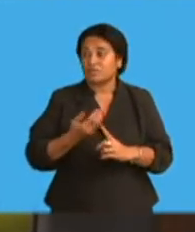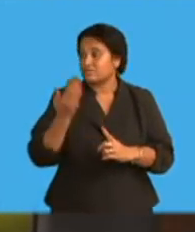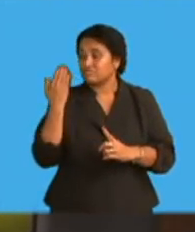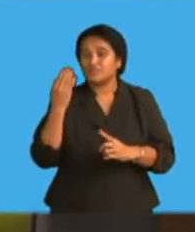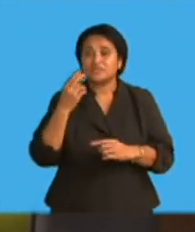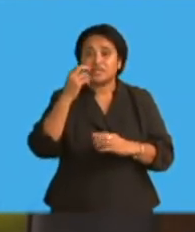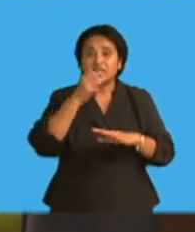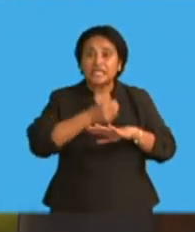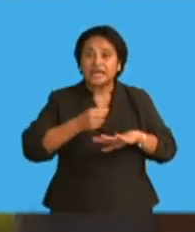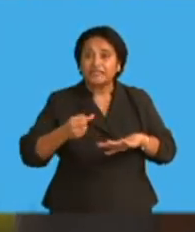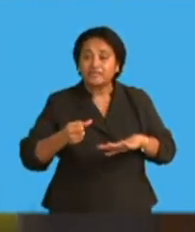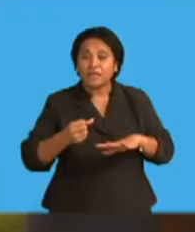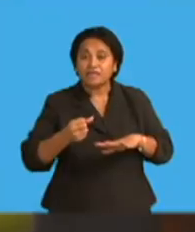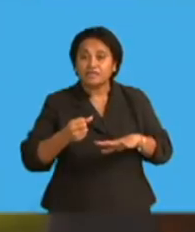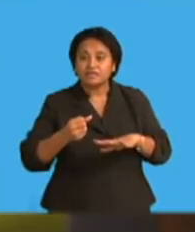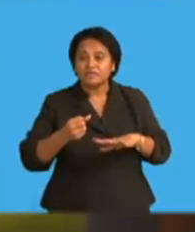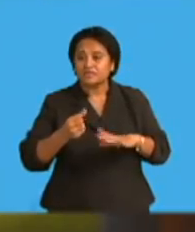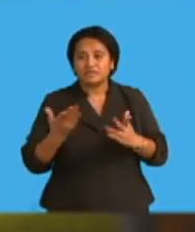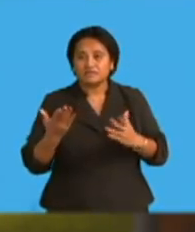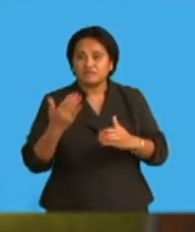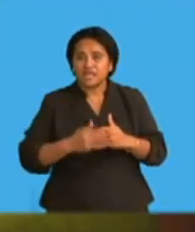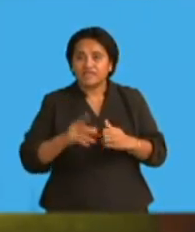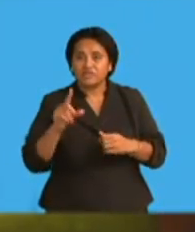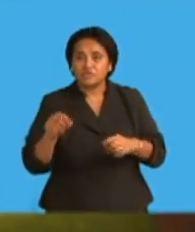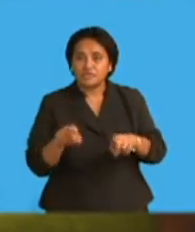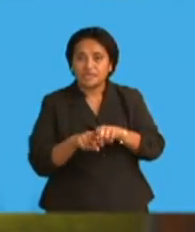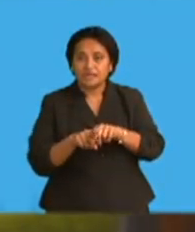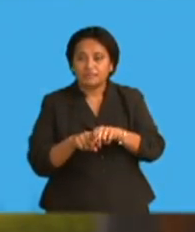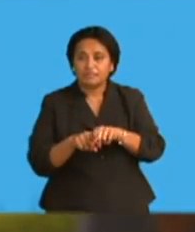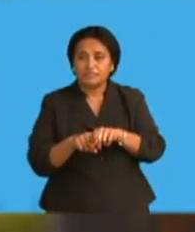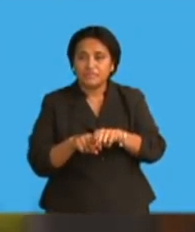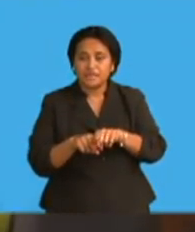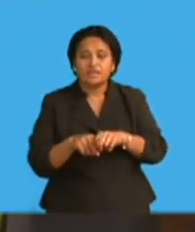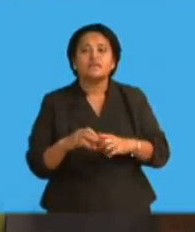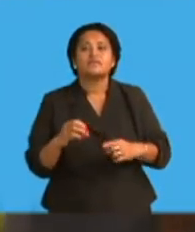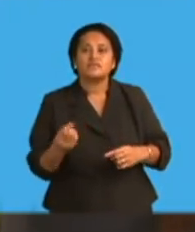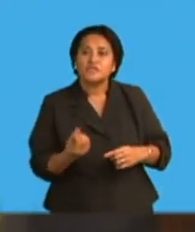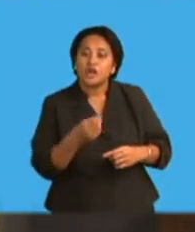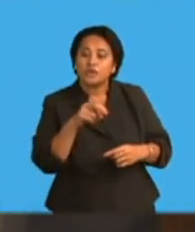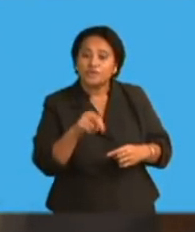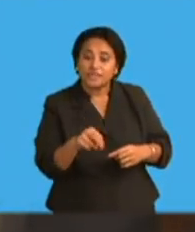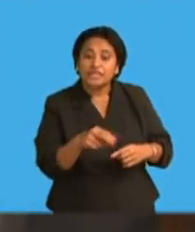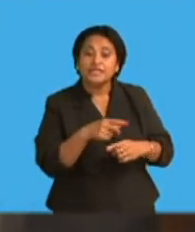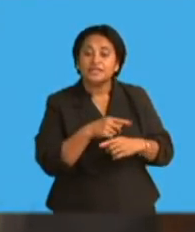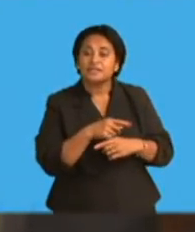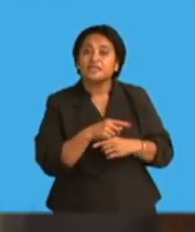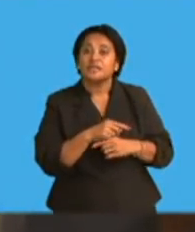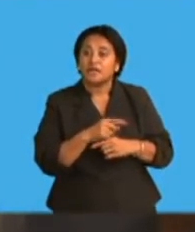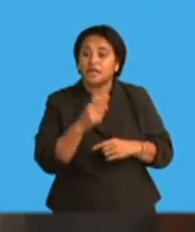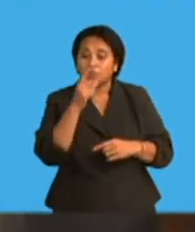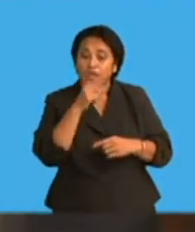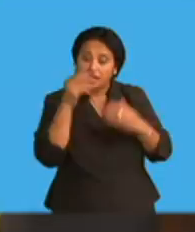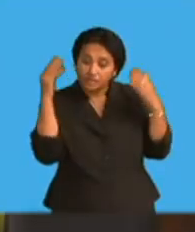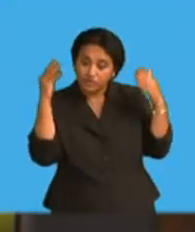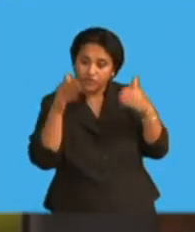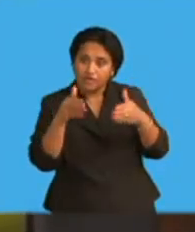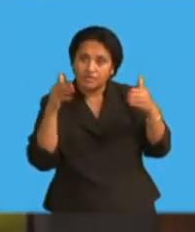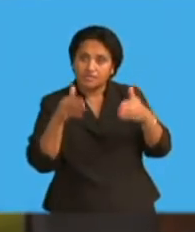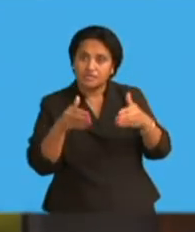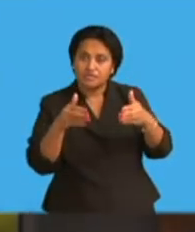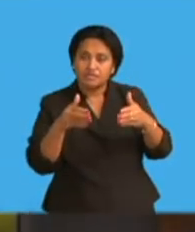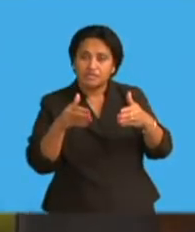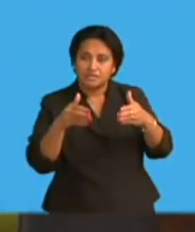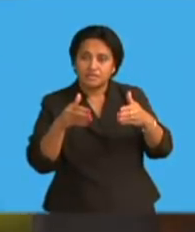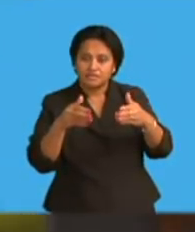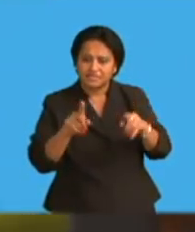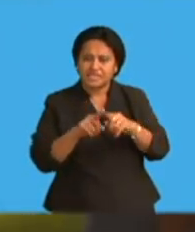not do that. So, Madam Speaker, what we are saying, Madam Speaker, we need to be able to be focused on that. We, of course,